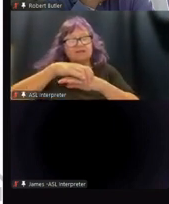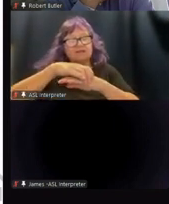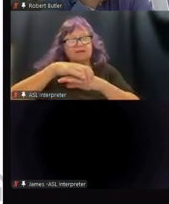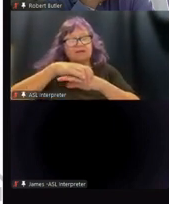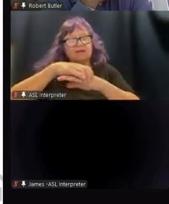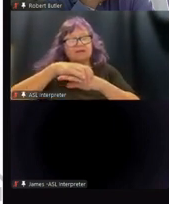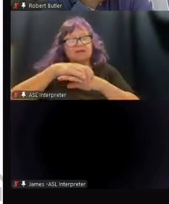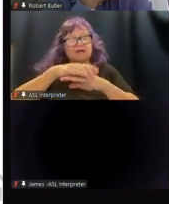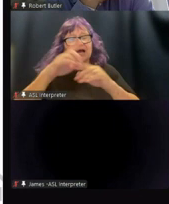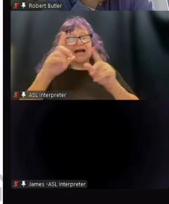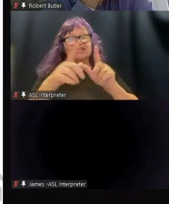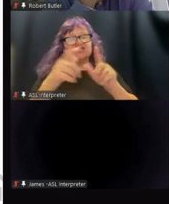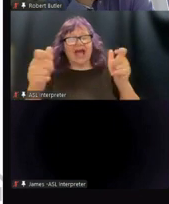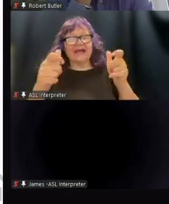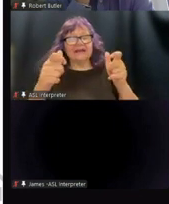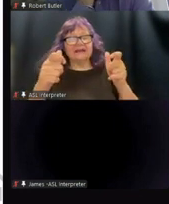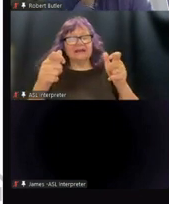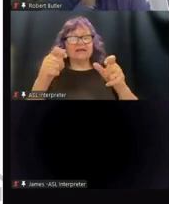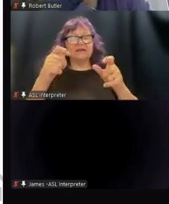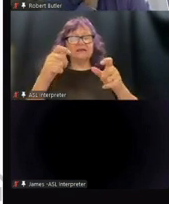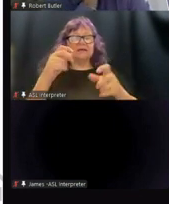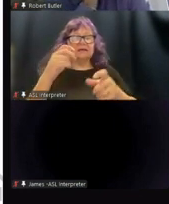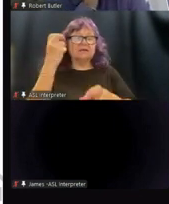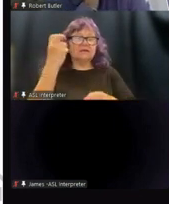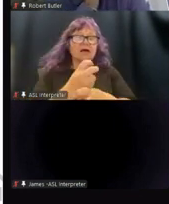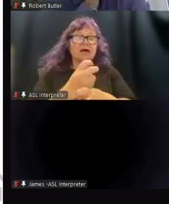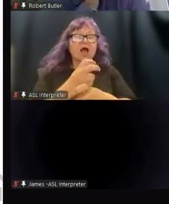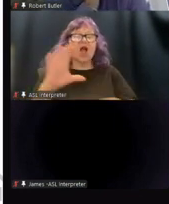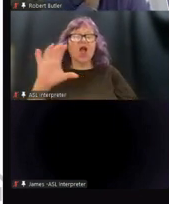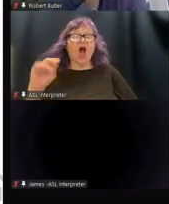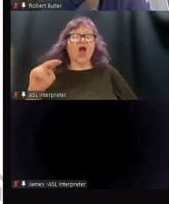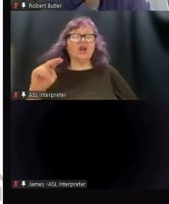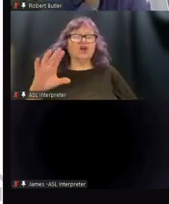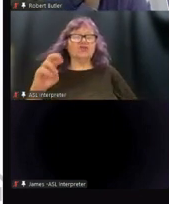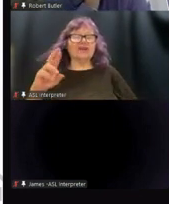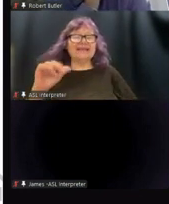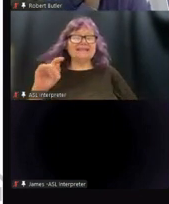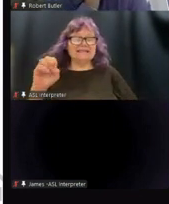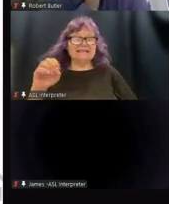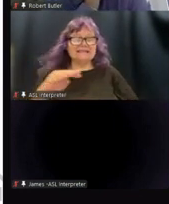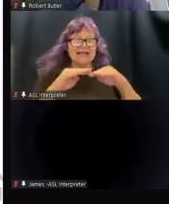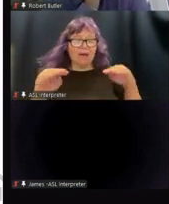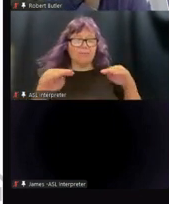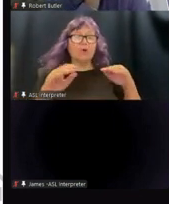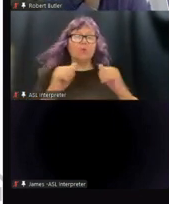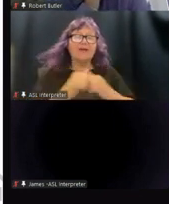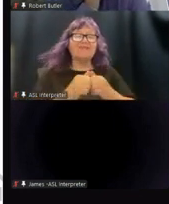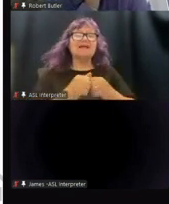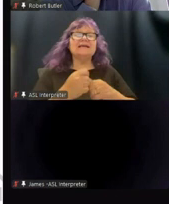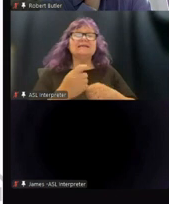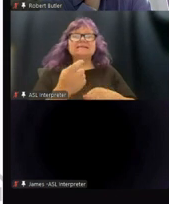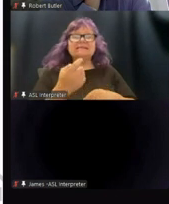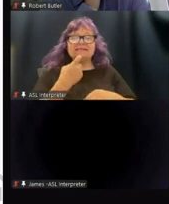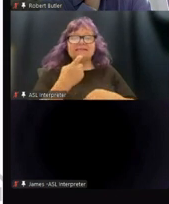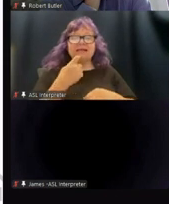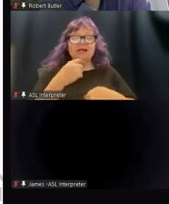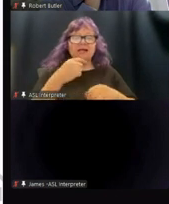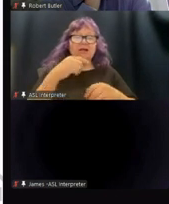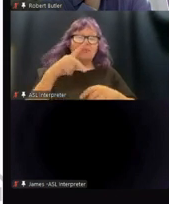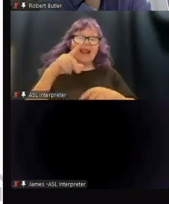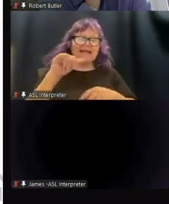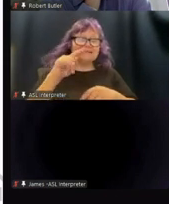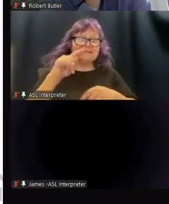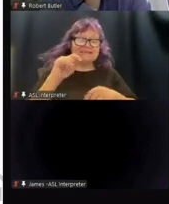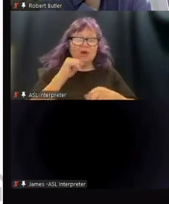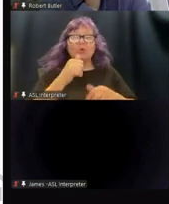of giant concrete slabs, which sit on top of steel plates, which sit on top of the